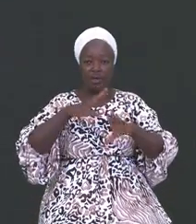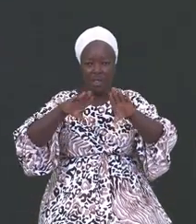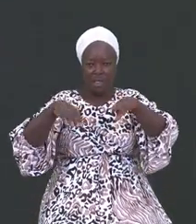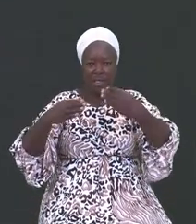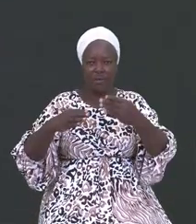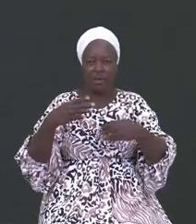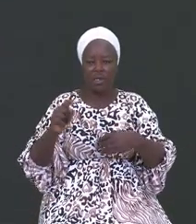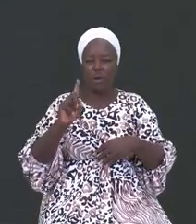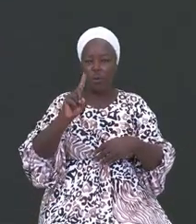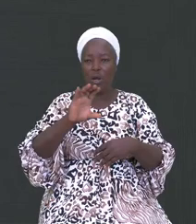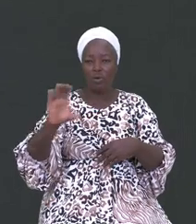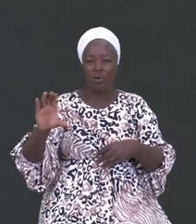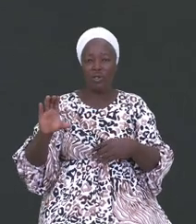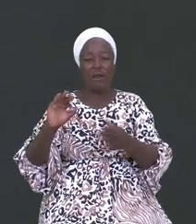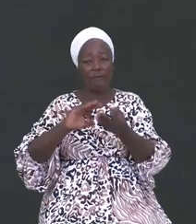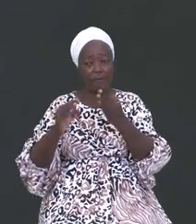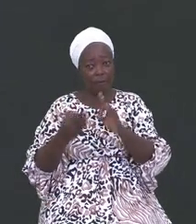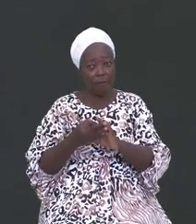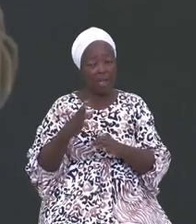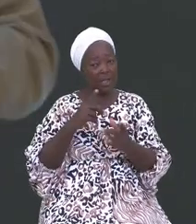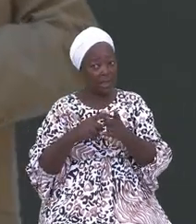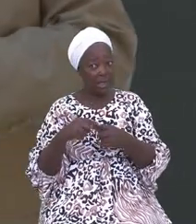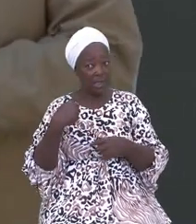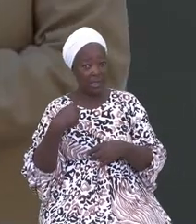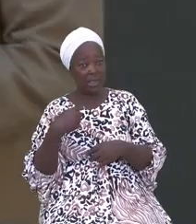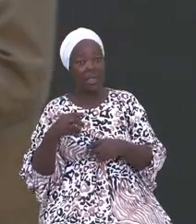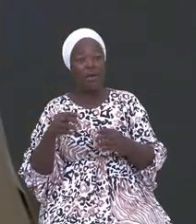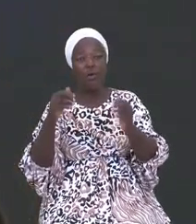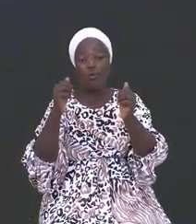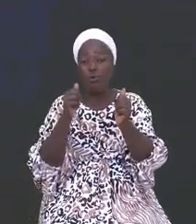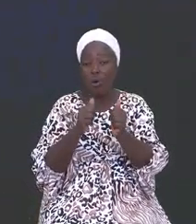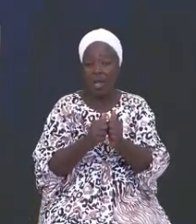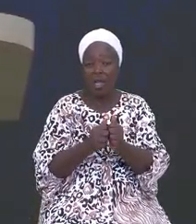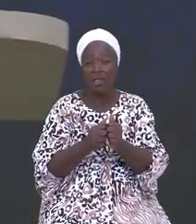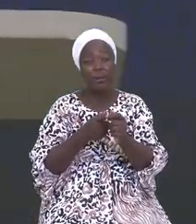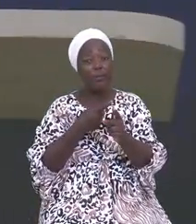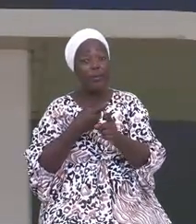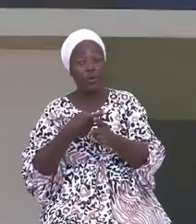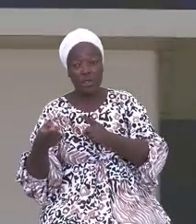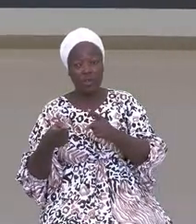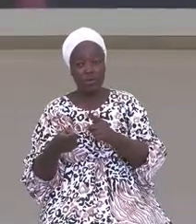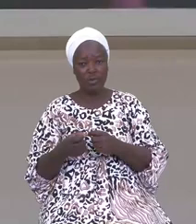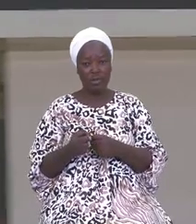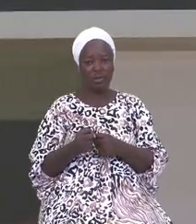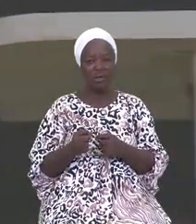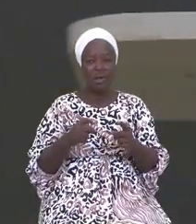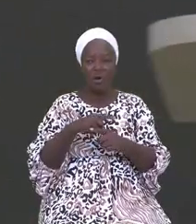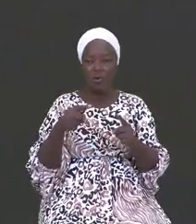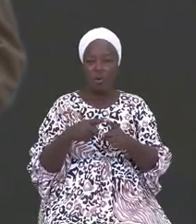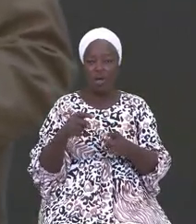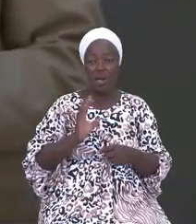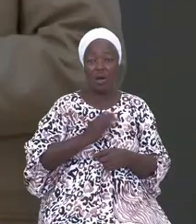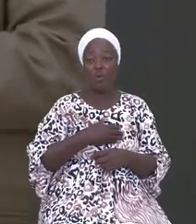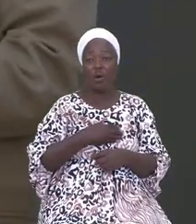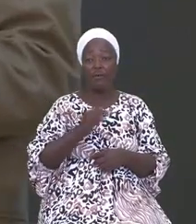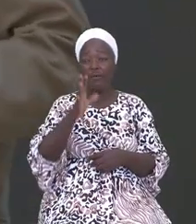100-fold, and then he says, with persecution. When I was younger, I used to think